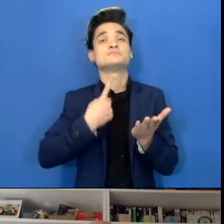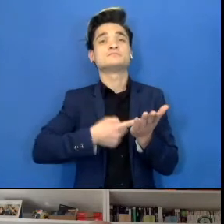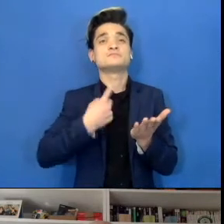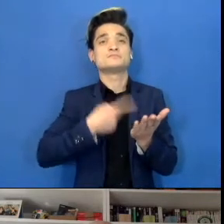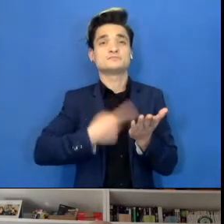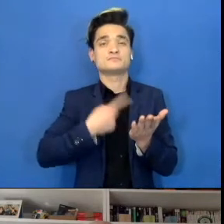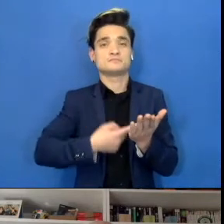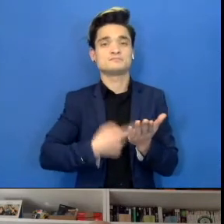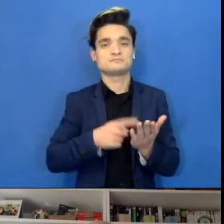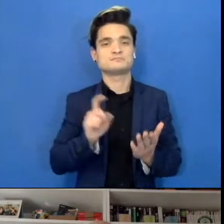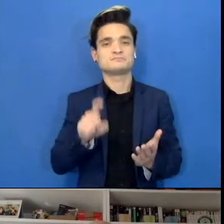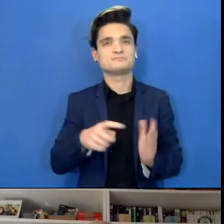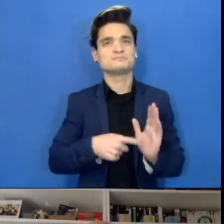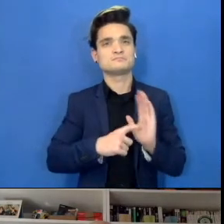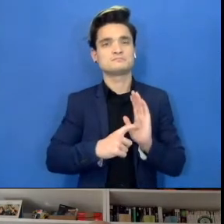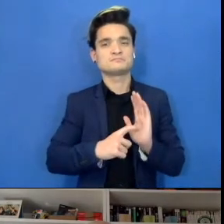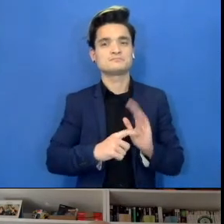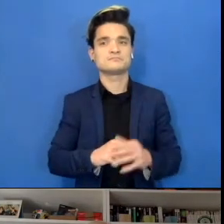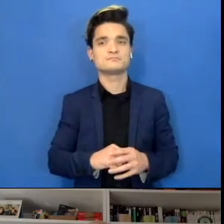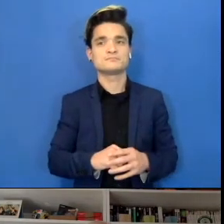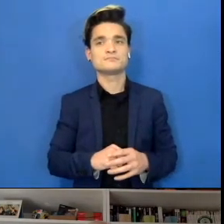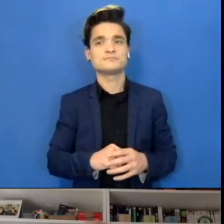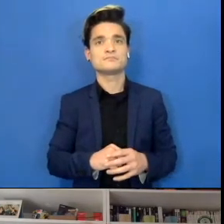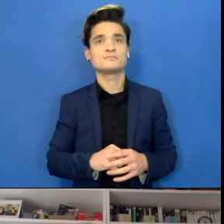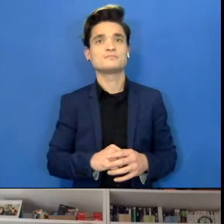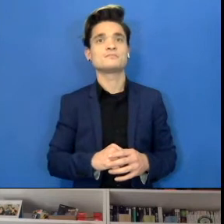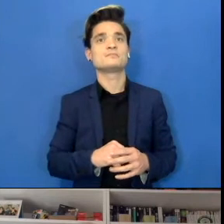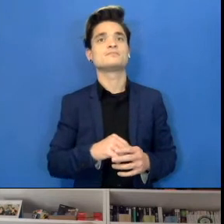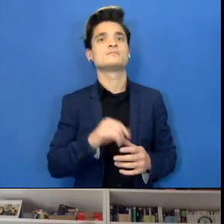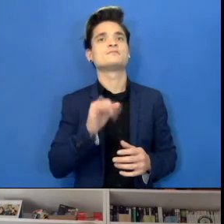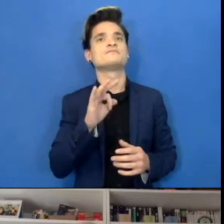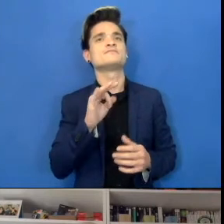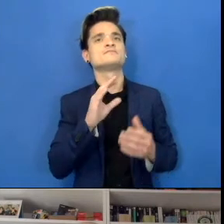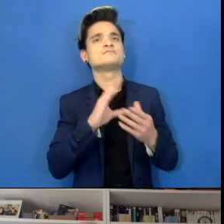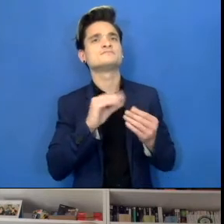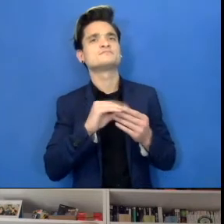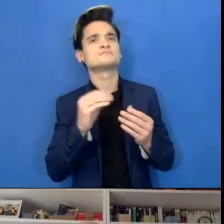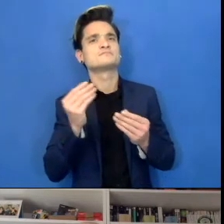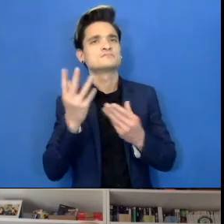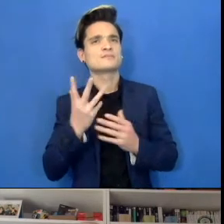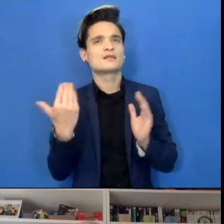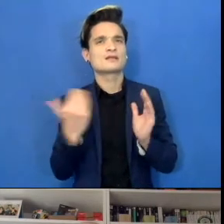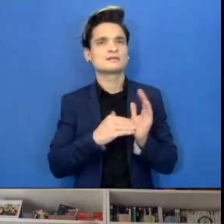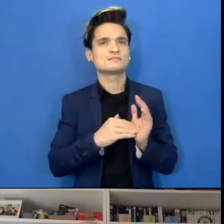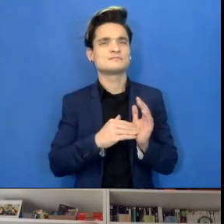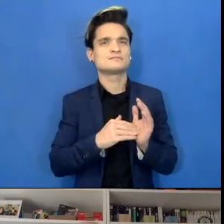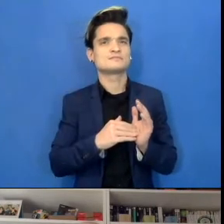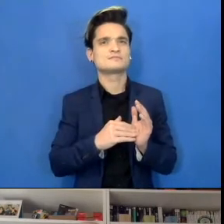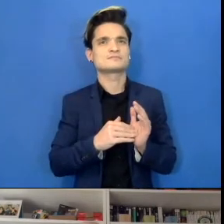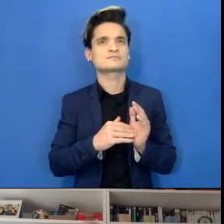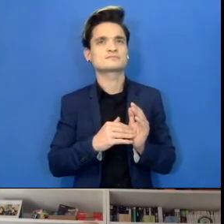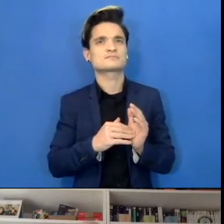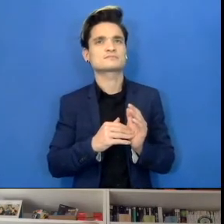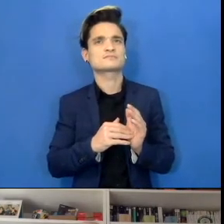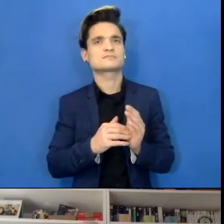times. Are you sure it's a yes? Even if it sounds annoying, are you sure it's a yes? Because maybe they're just saying yes because it's you or because they feel they